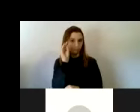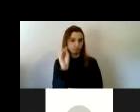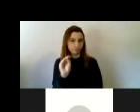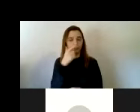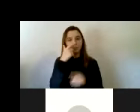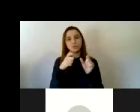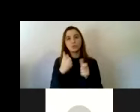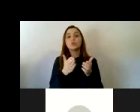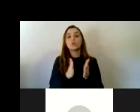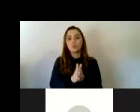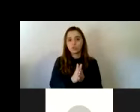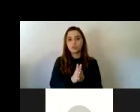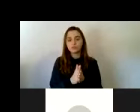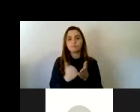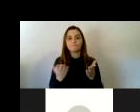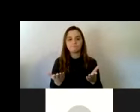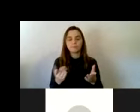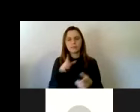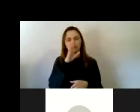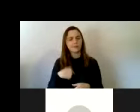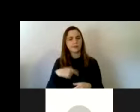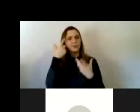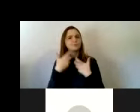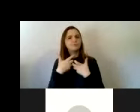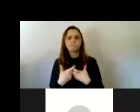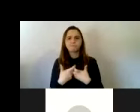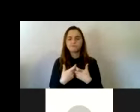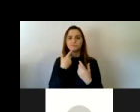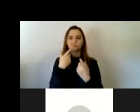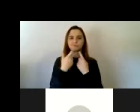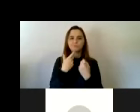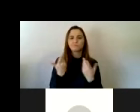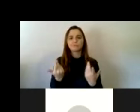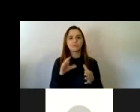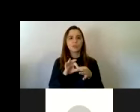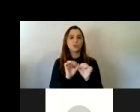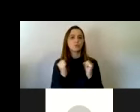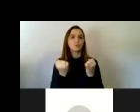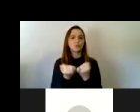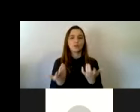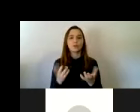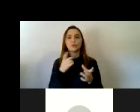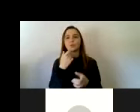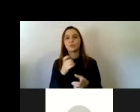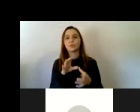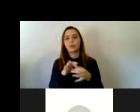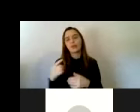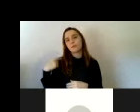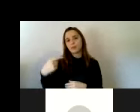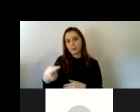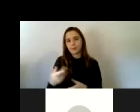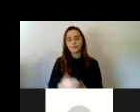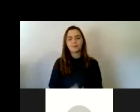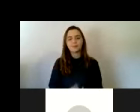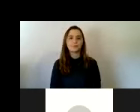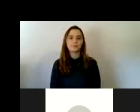to, if they have questions about Swedish society or any question related to their daily lives. And the